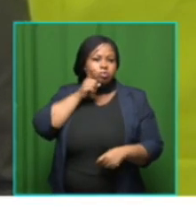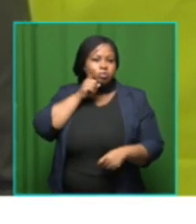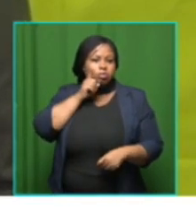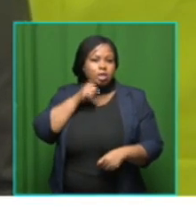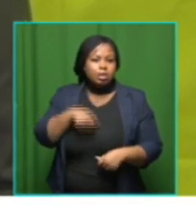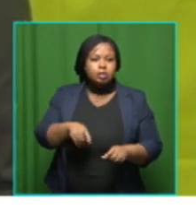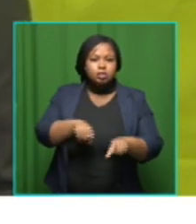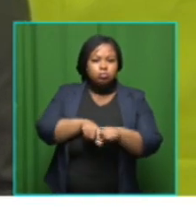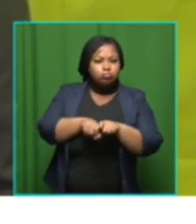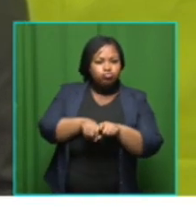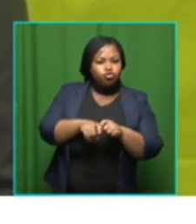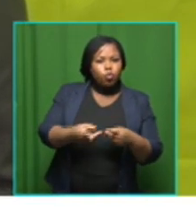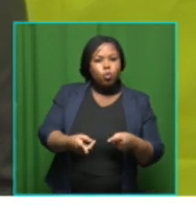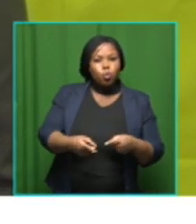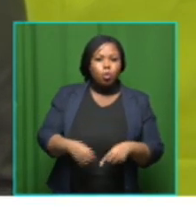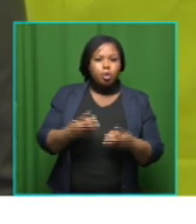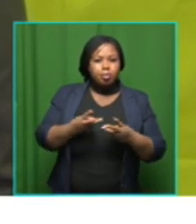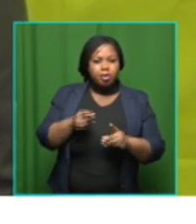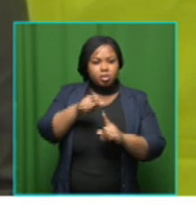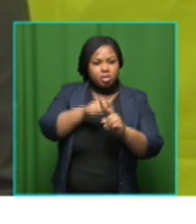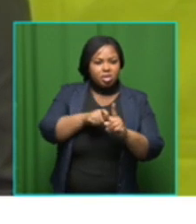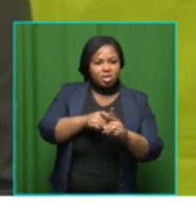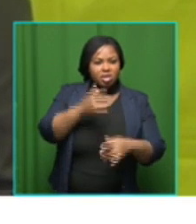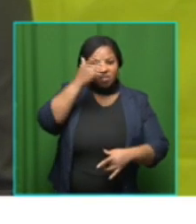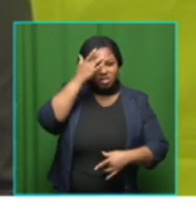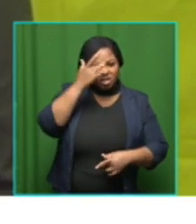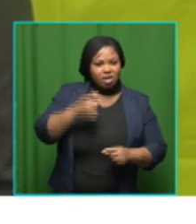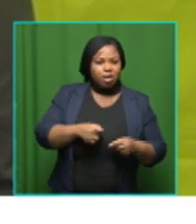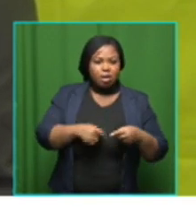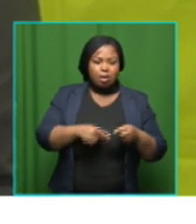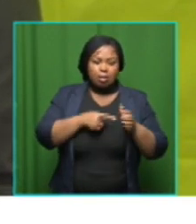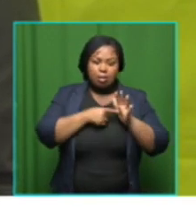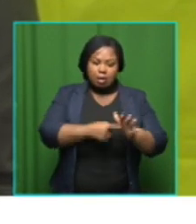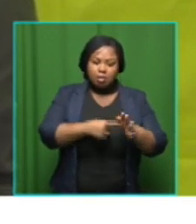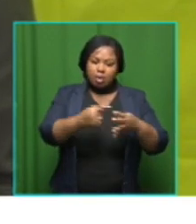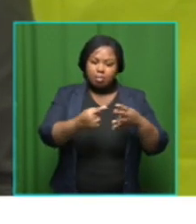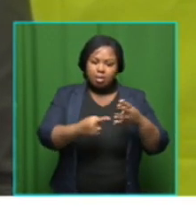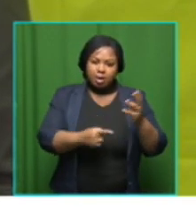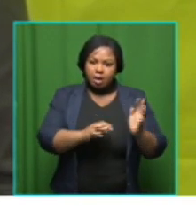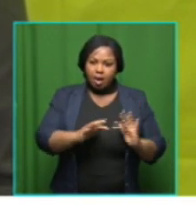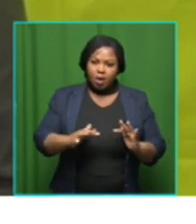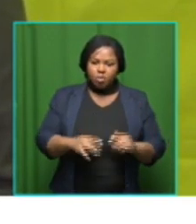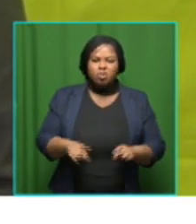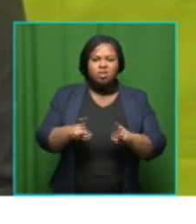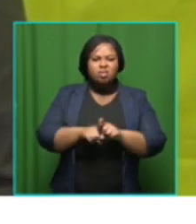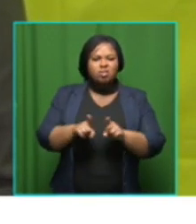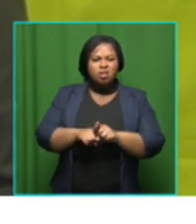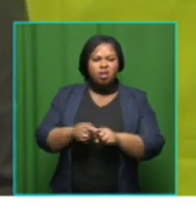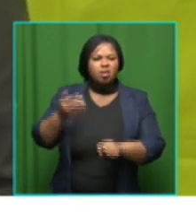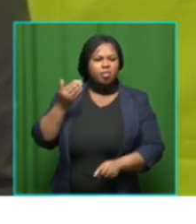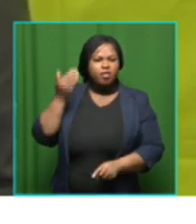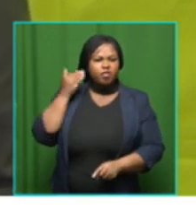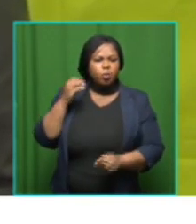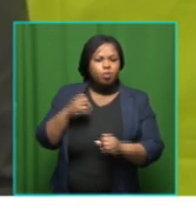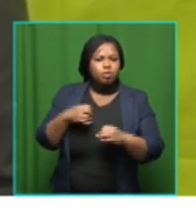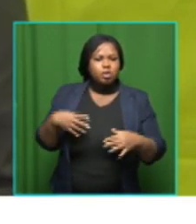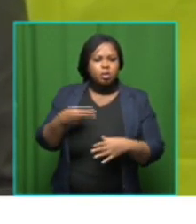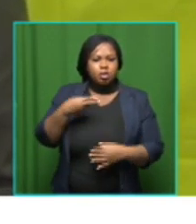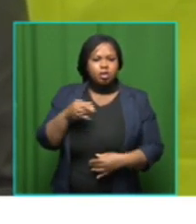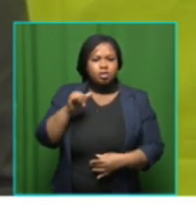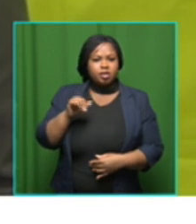from how we started off when we did the HIV rollout. You would remember that when we started